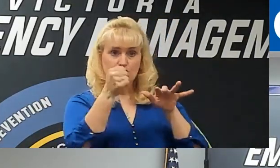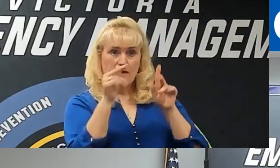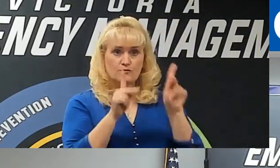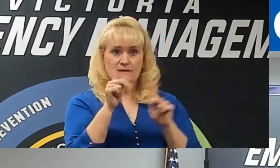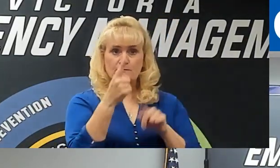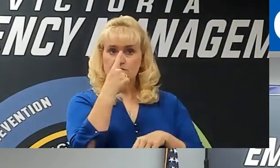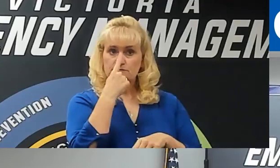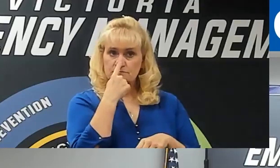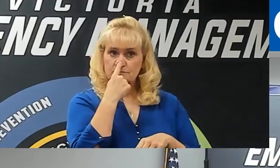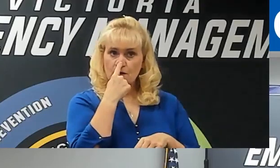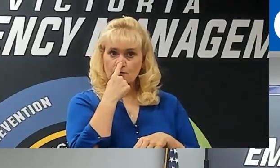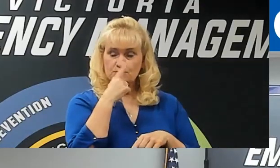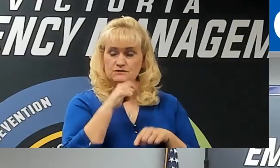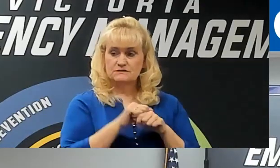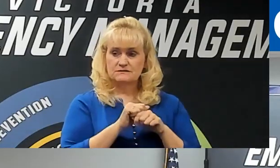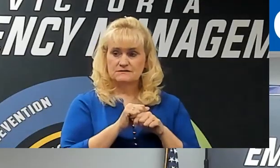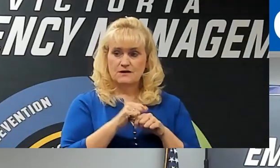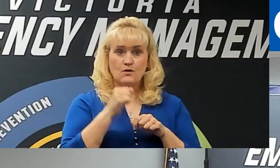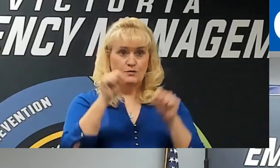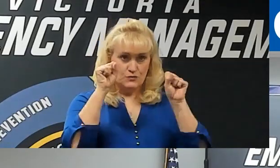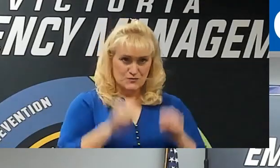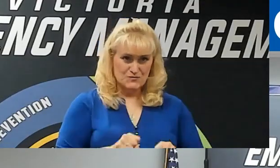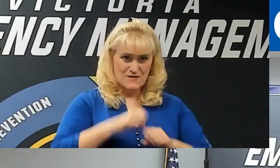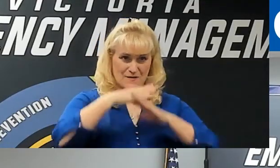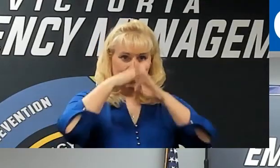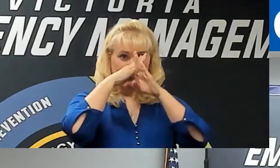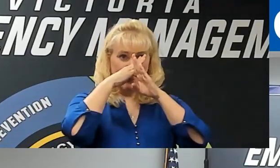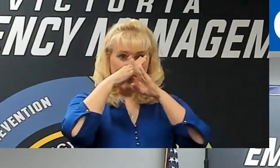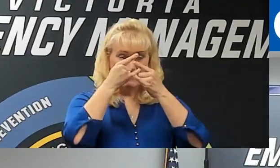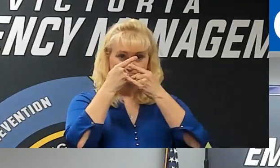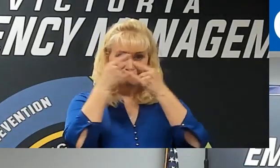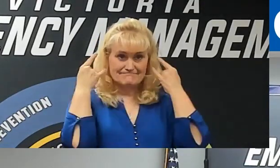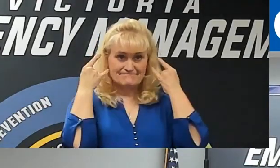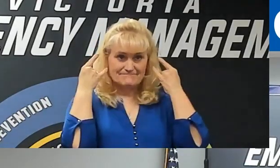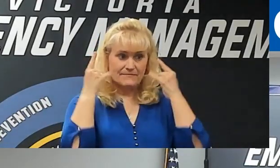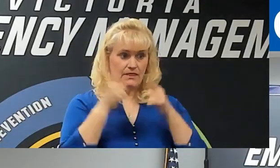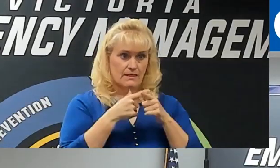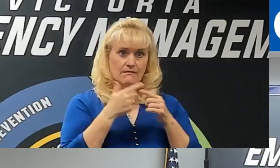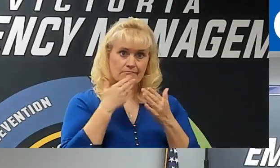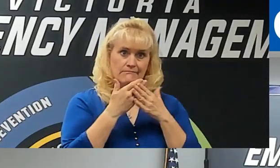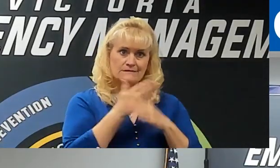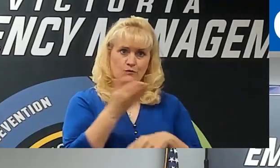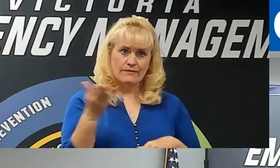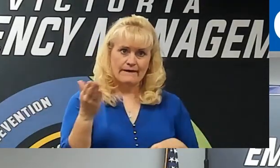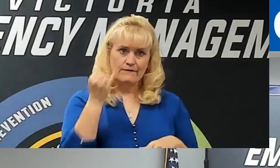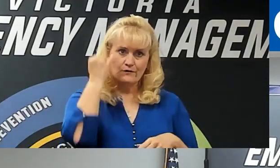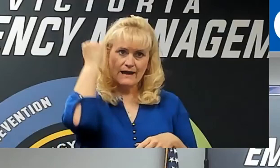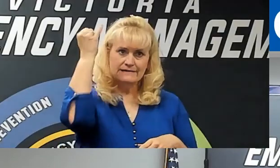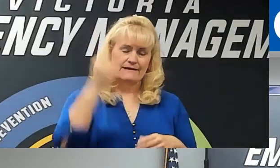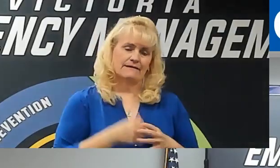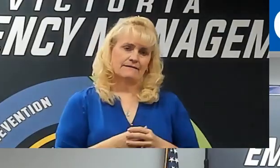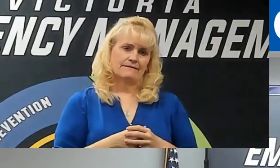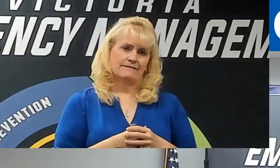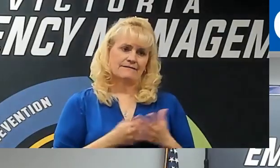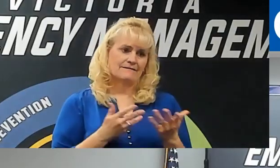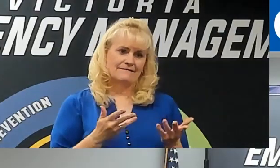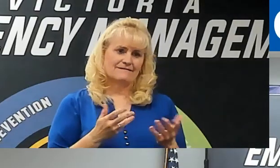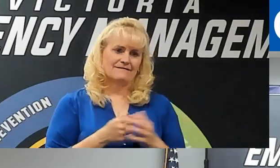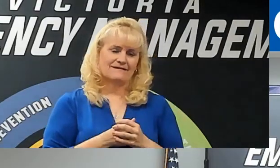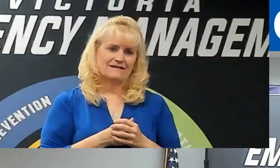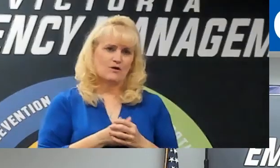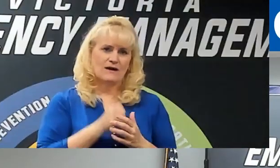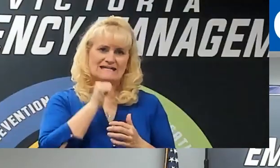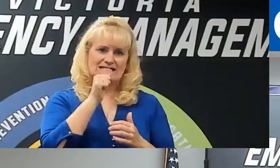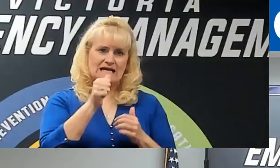Okay, so if you can block that, then that's probably a good thing. And it typically doesn't go greater than 6 feet as